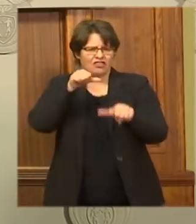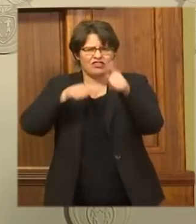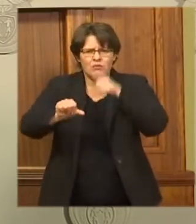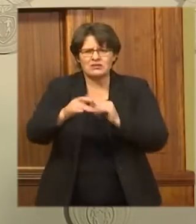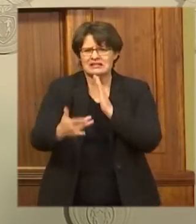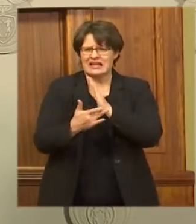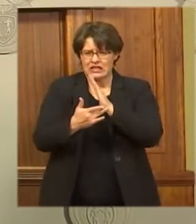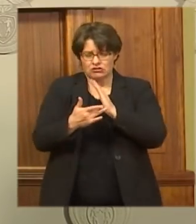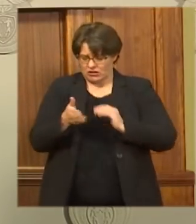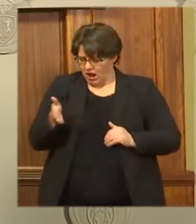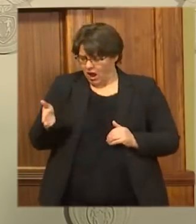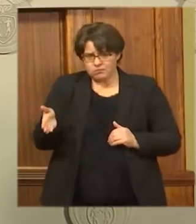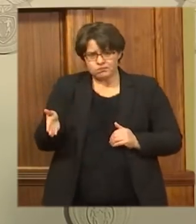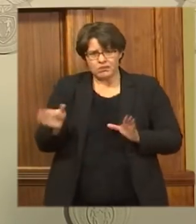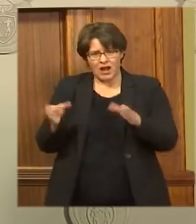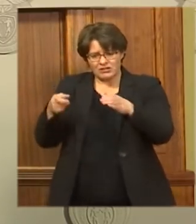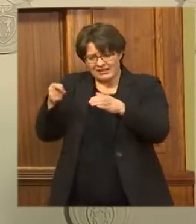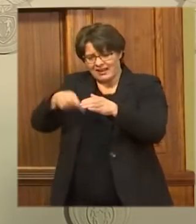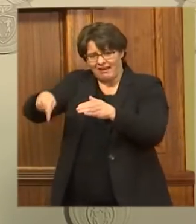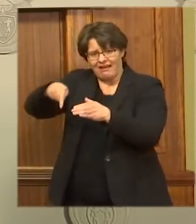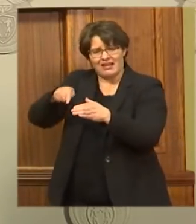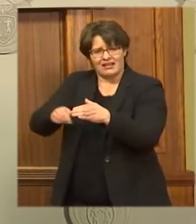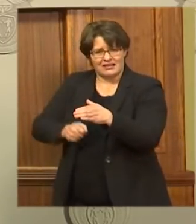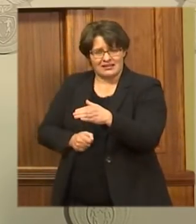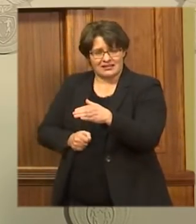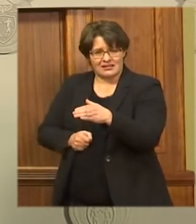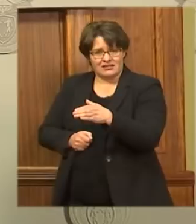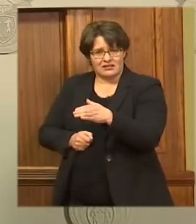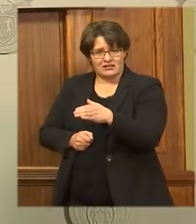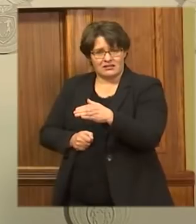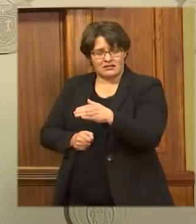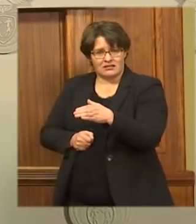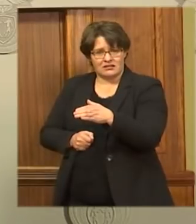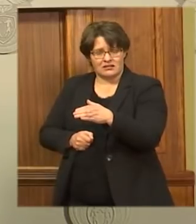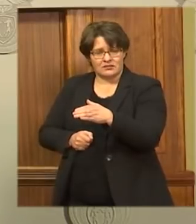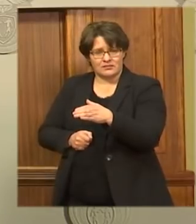technicians. Many of these women